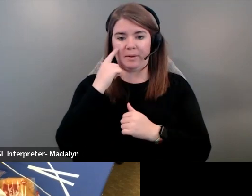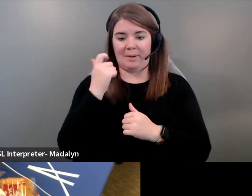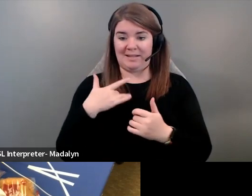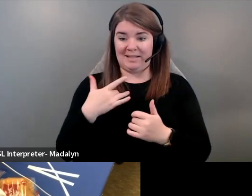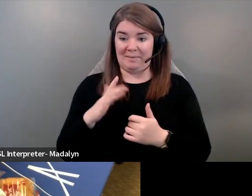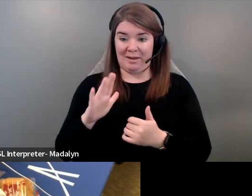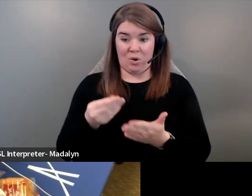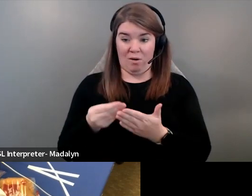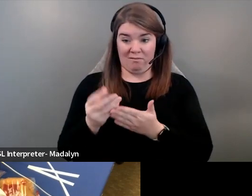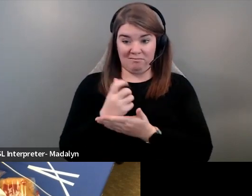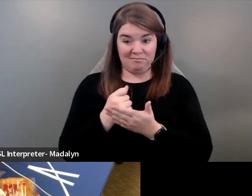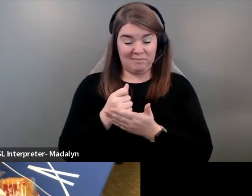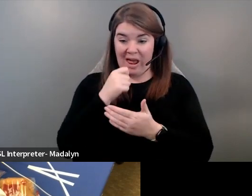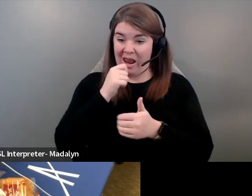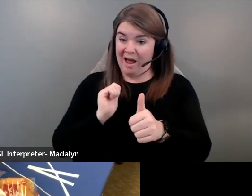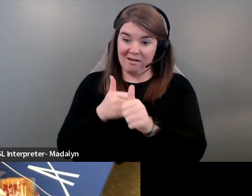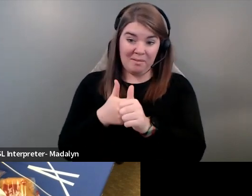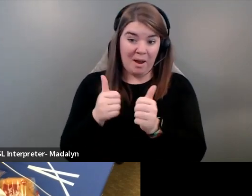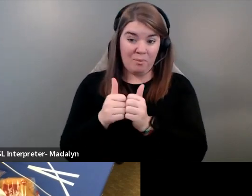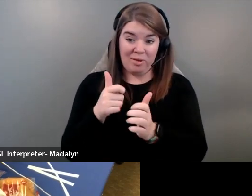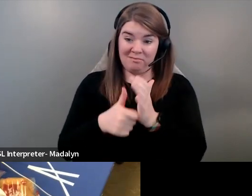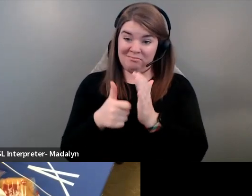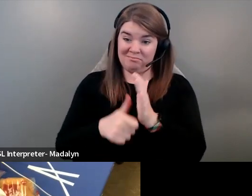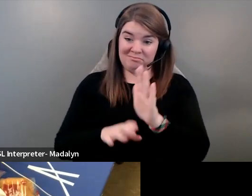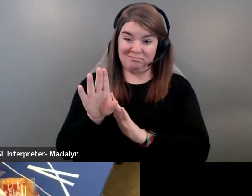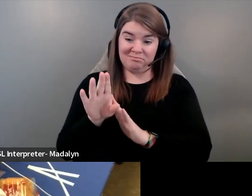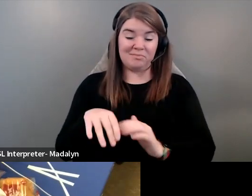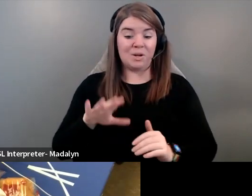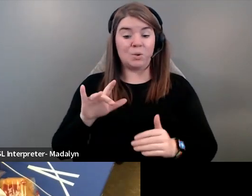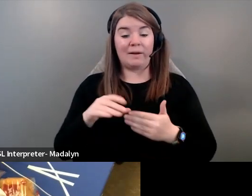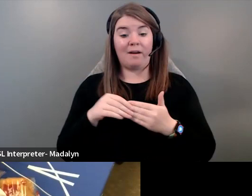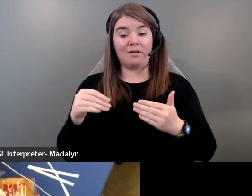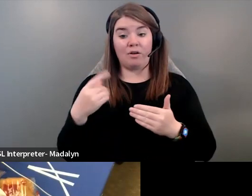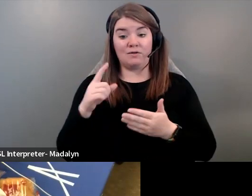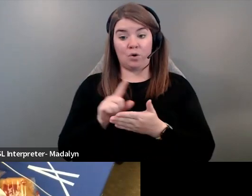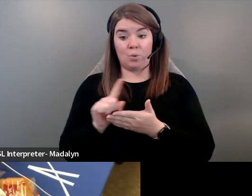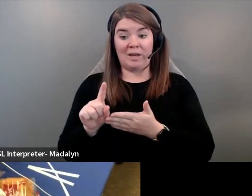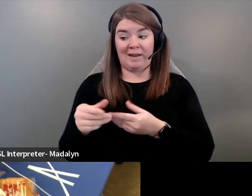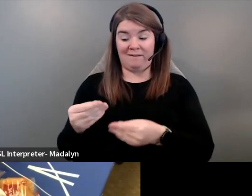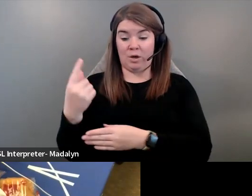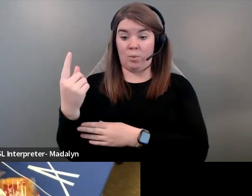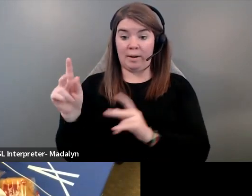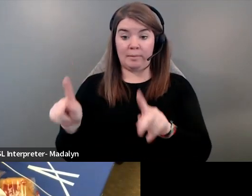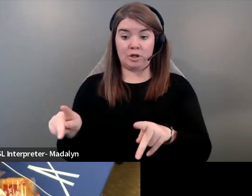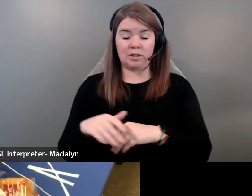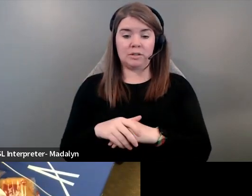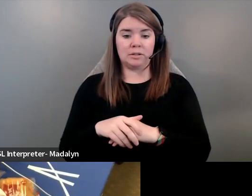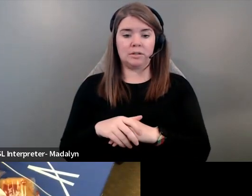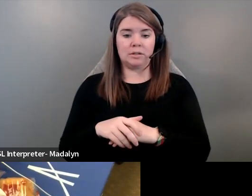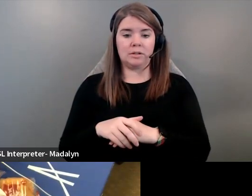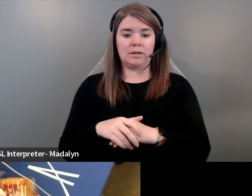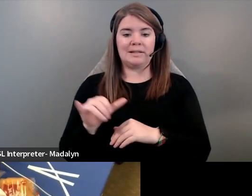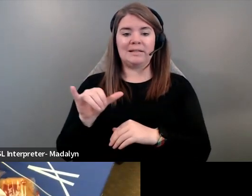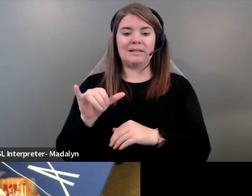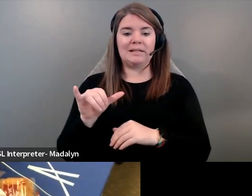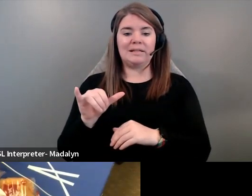keeping up. So for our $25 a week, we're going to feed a person for that whole week. That would be about the same amount of money going to